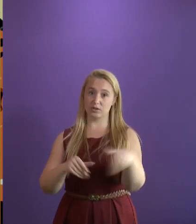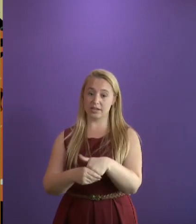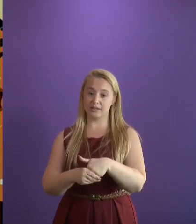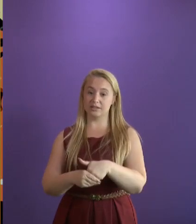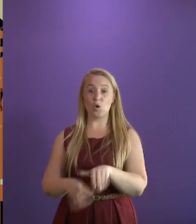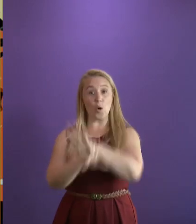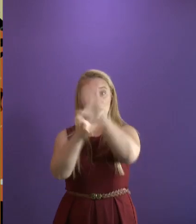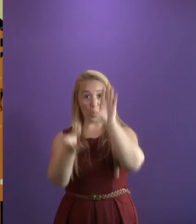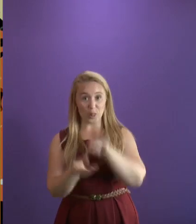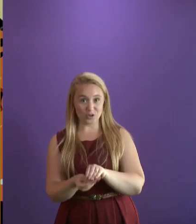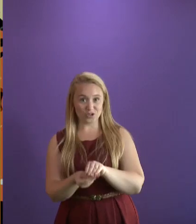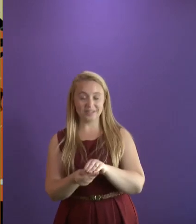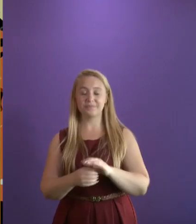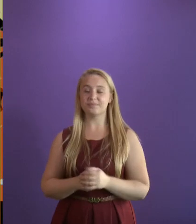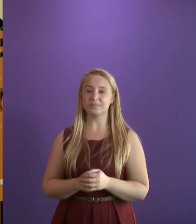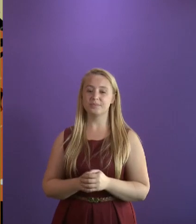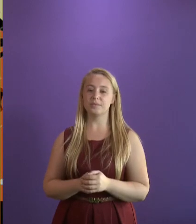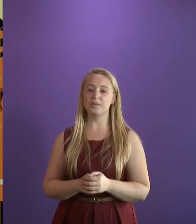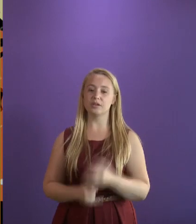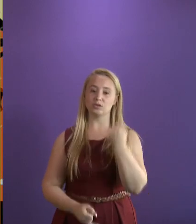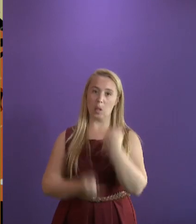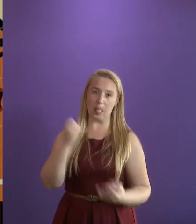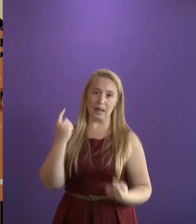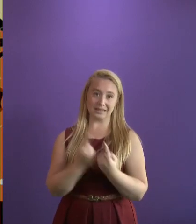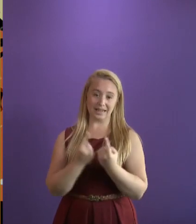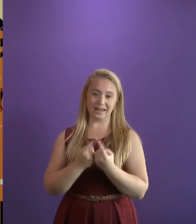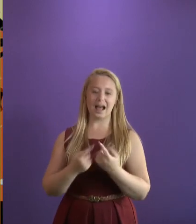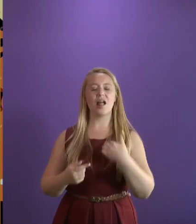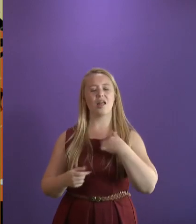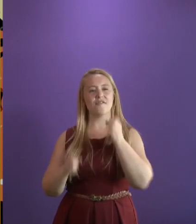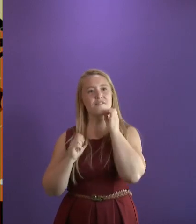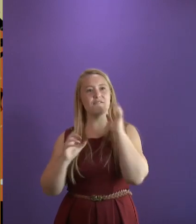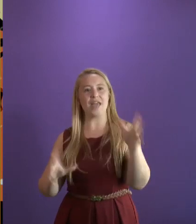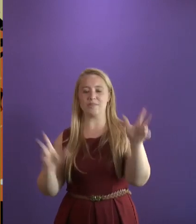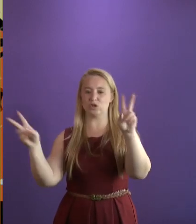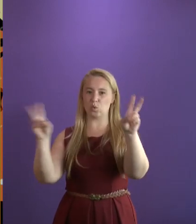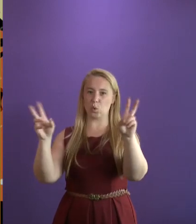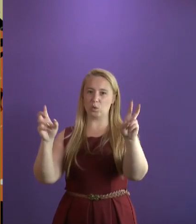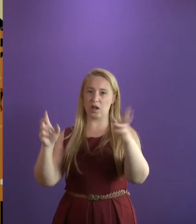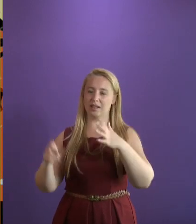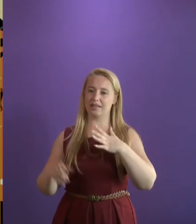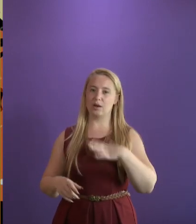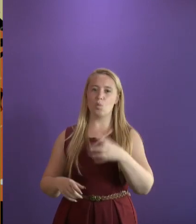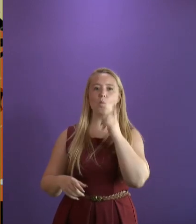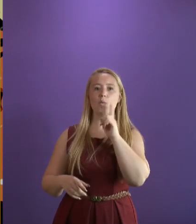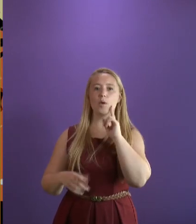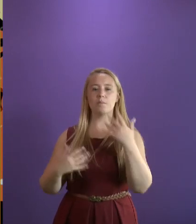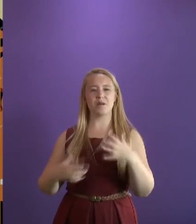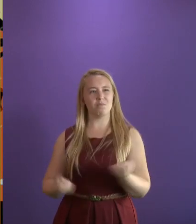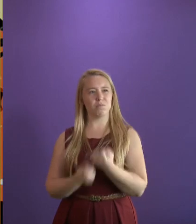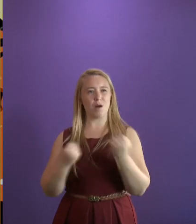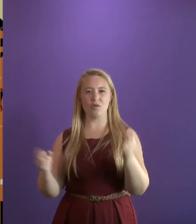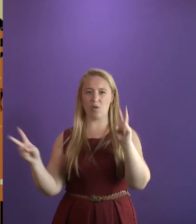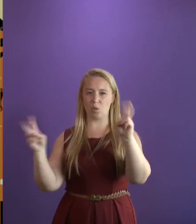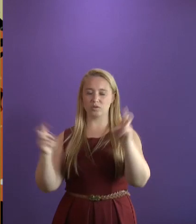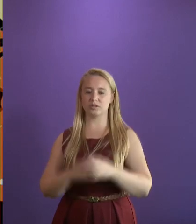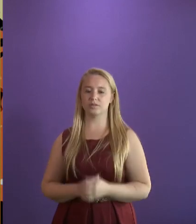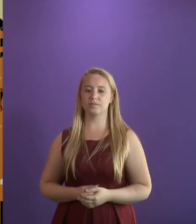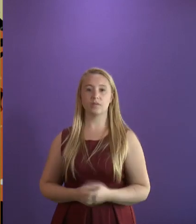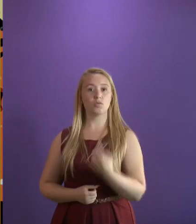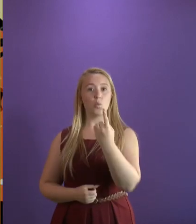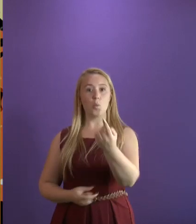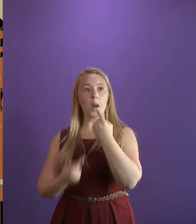Officer, I'd like to end my remarks with another famous quote. I quite like famous quotes because I like women that say powerful things. And there's one. If there is one